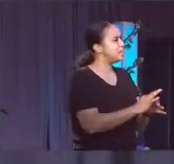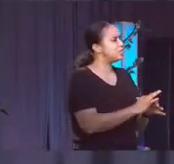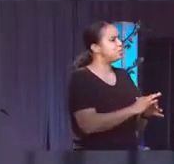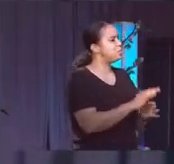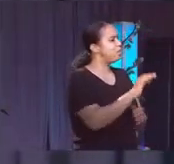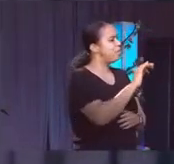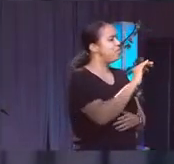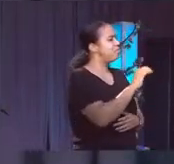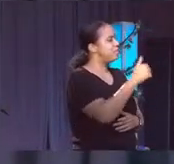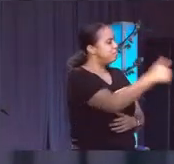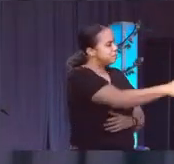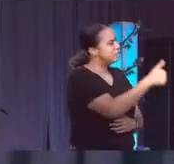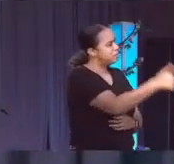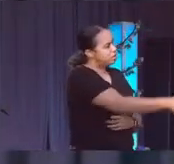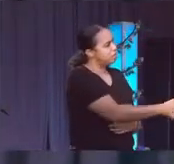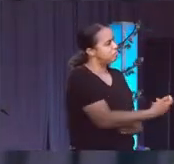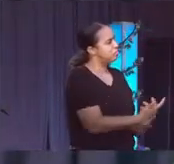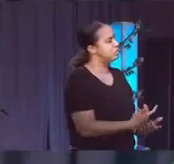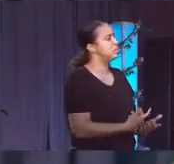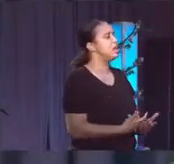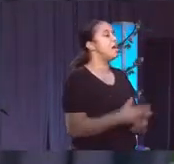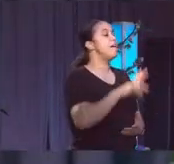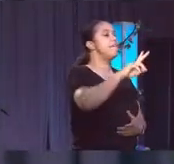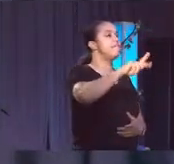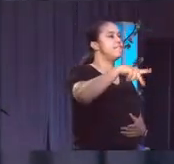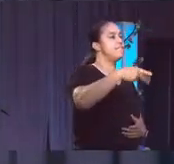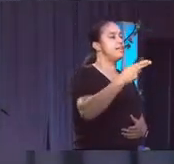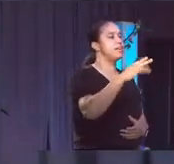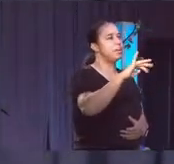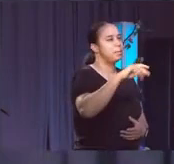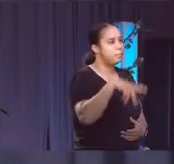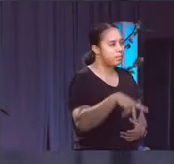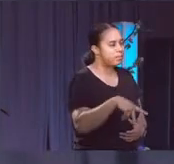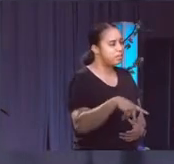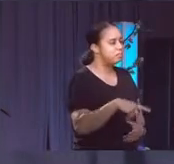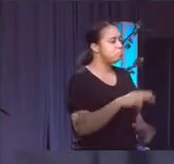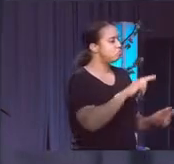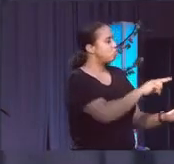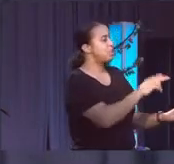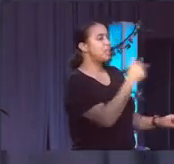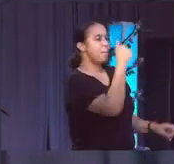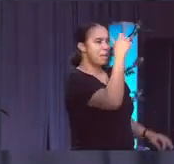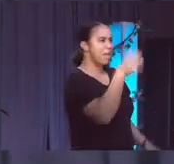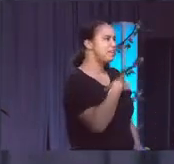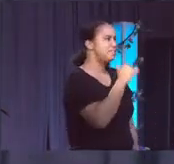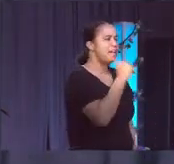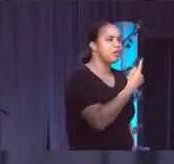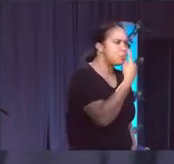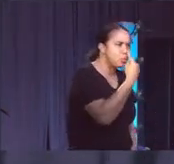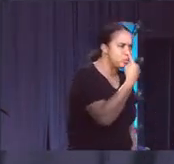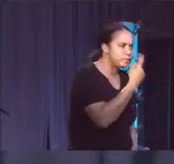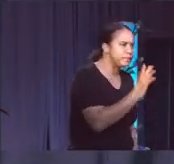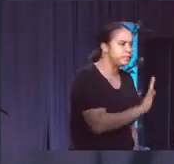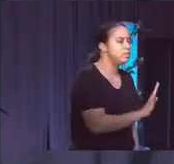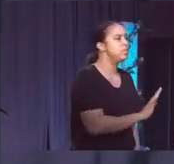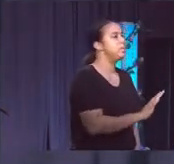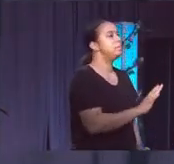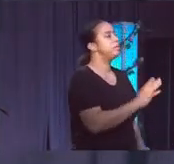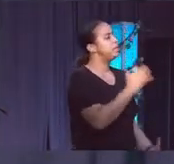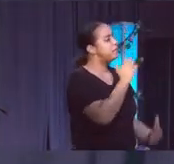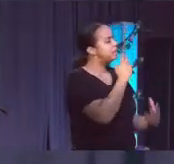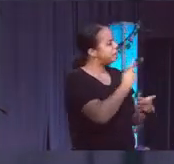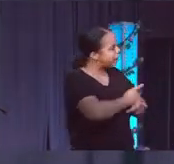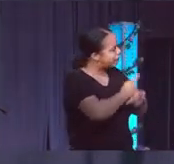they are. Philip is looking at this guy. He's not nosy. He just cares. So